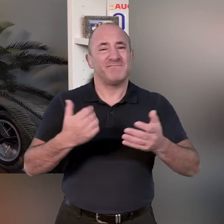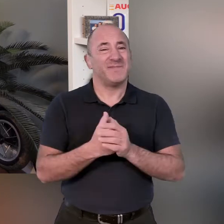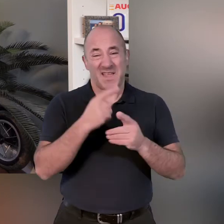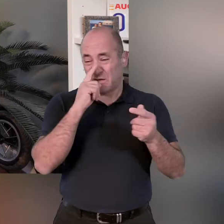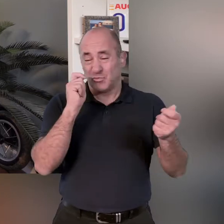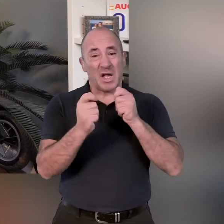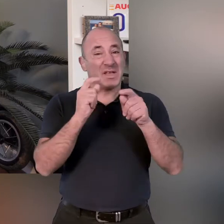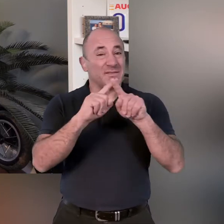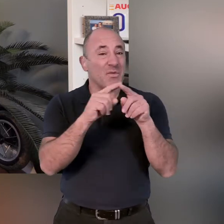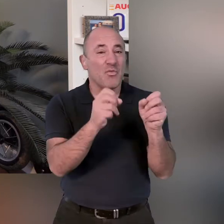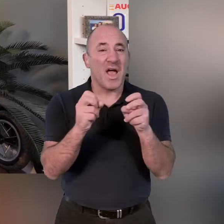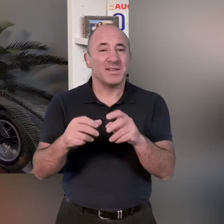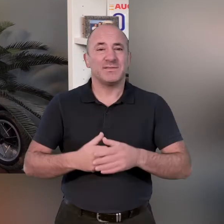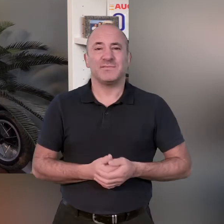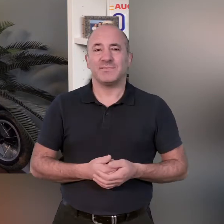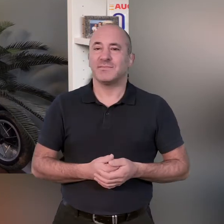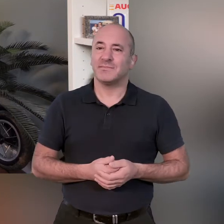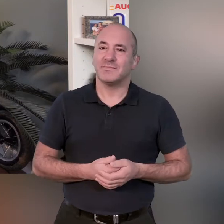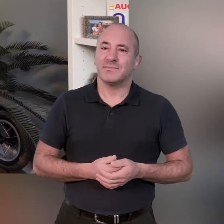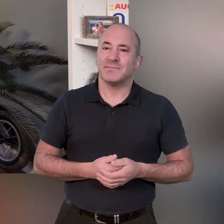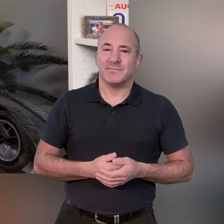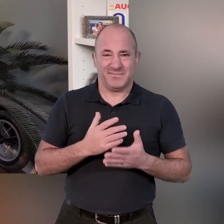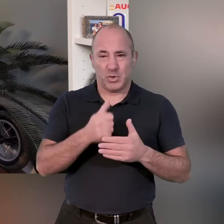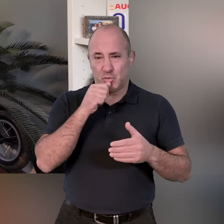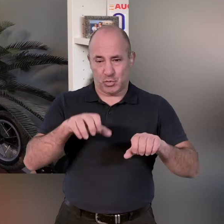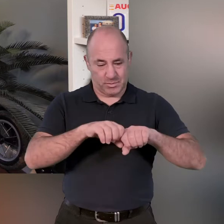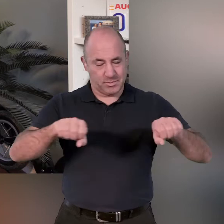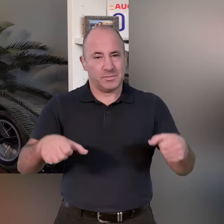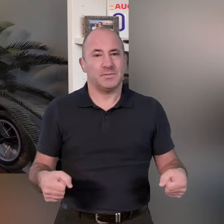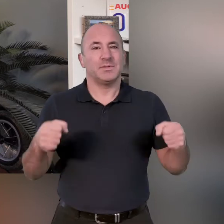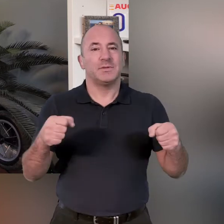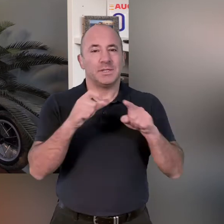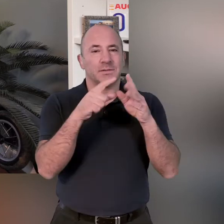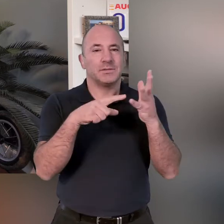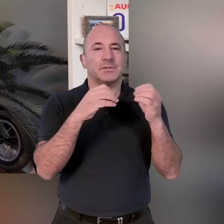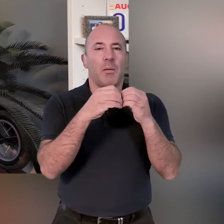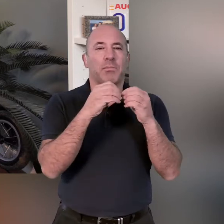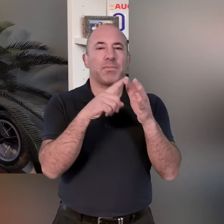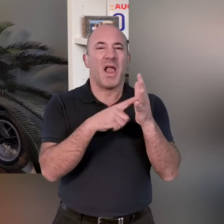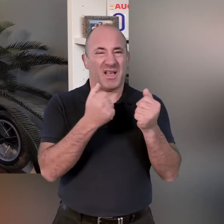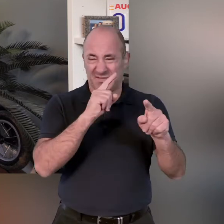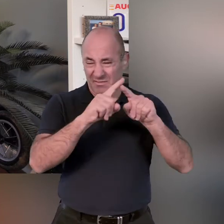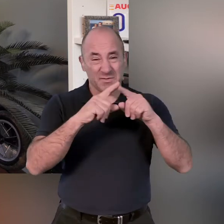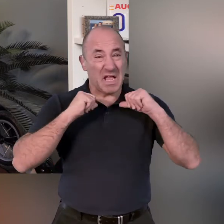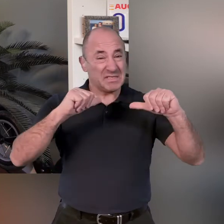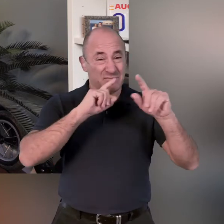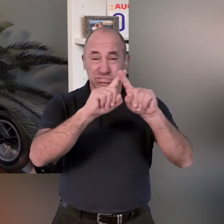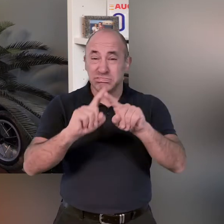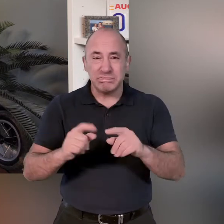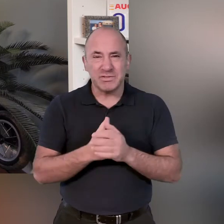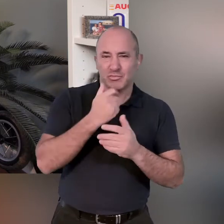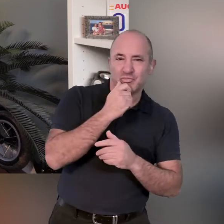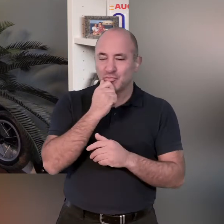said, there's many ways you can adapt this. Now, there's literally hundreds of exercises out there that you can do with